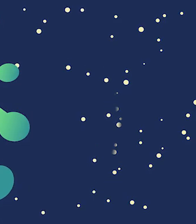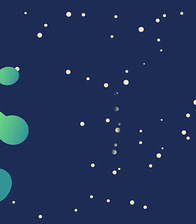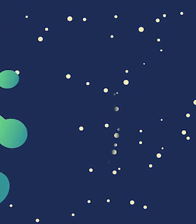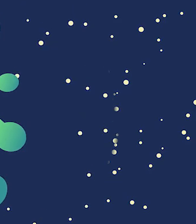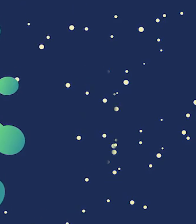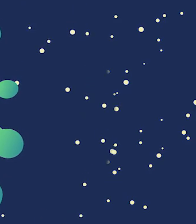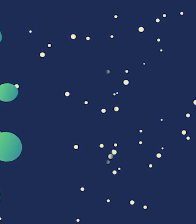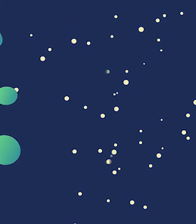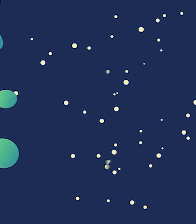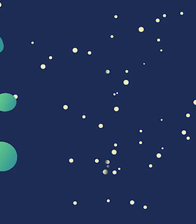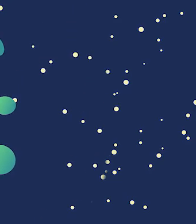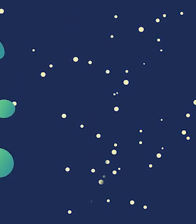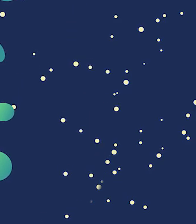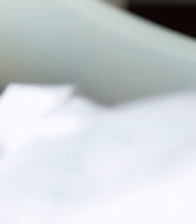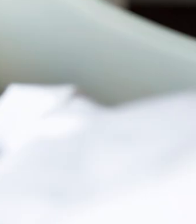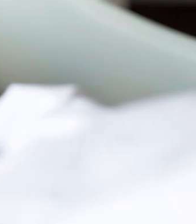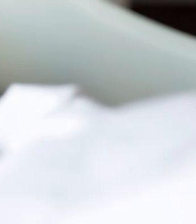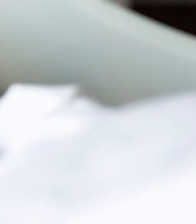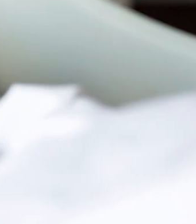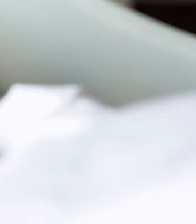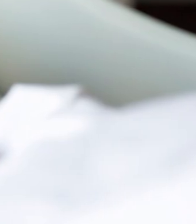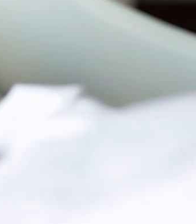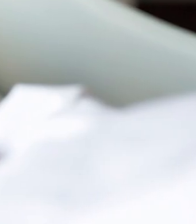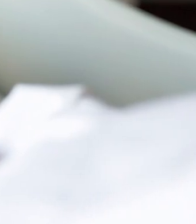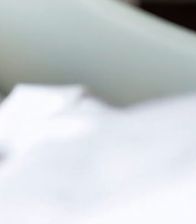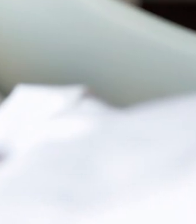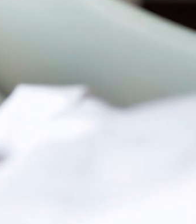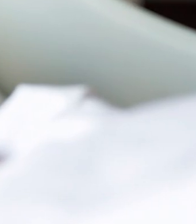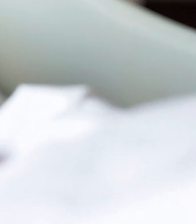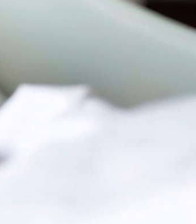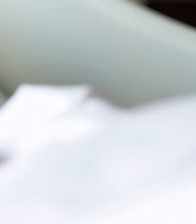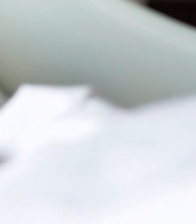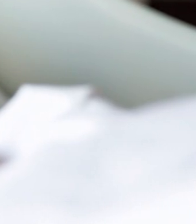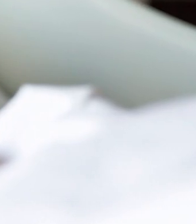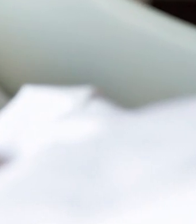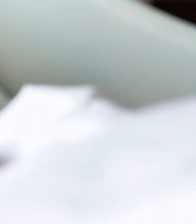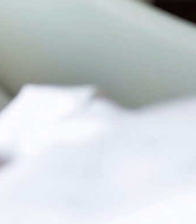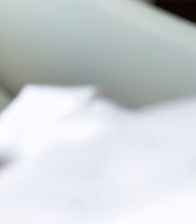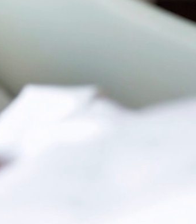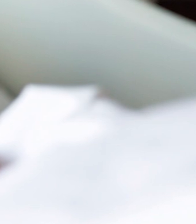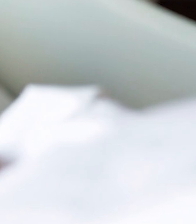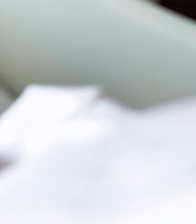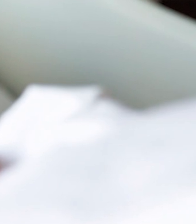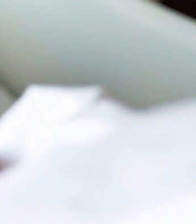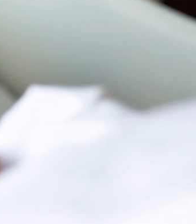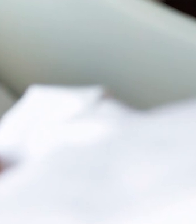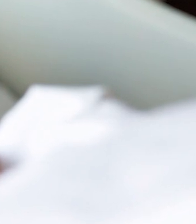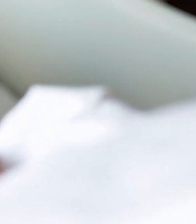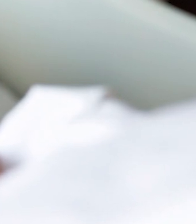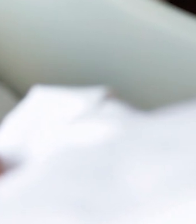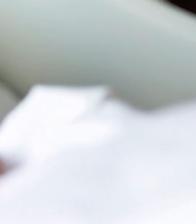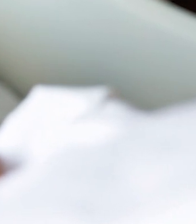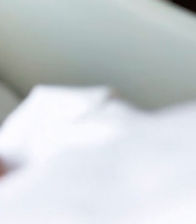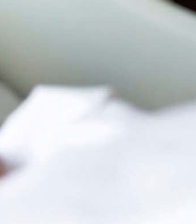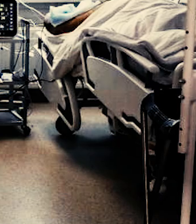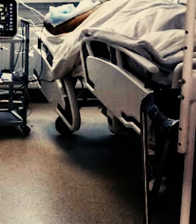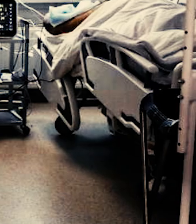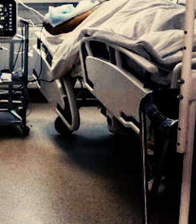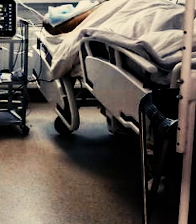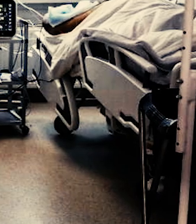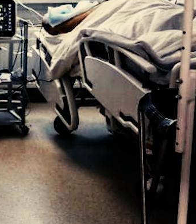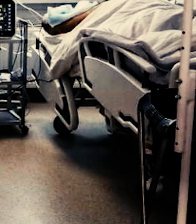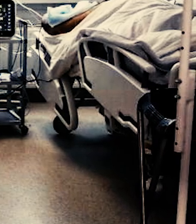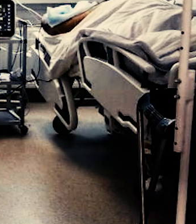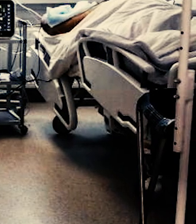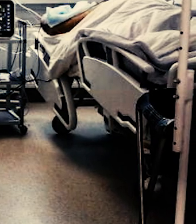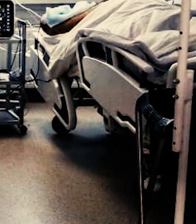on the ward who didn't have breathing difficulties. But in patients with breathing difficulties who require oxygen or ventilation, it really is showing quite a significant